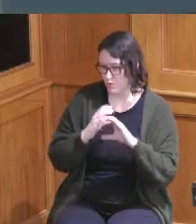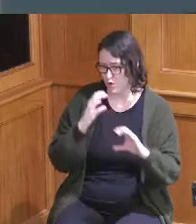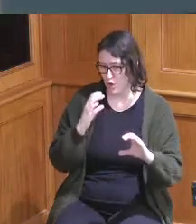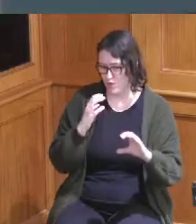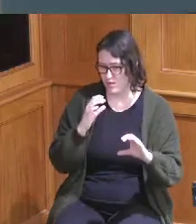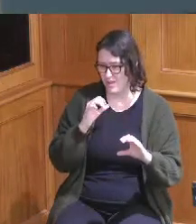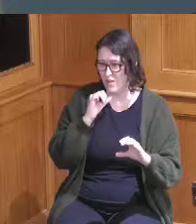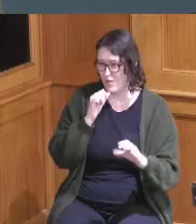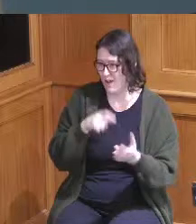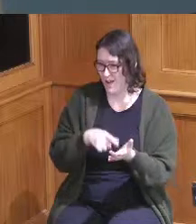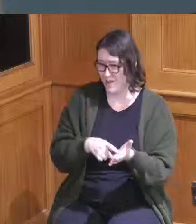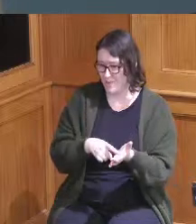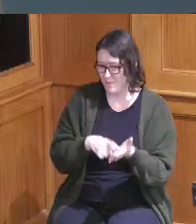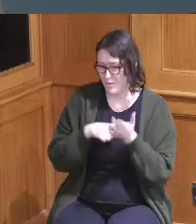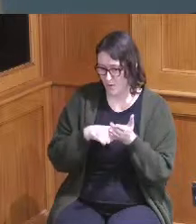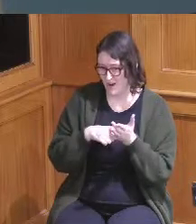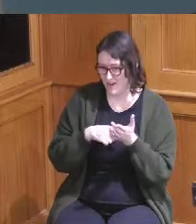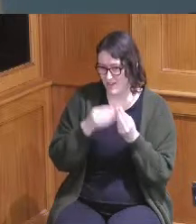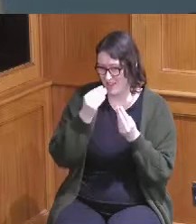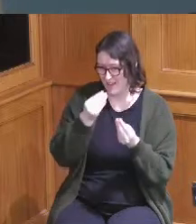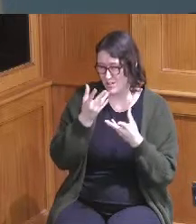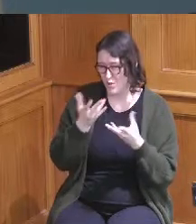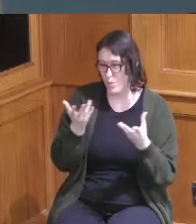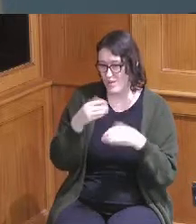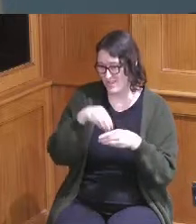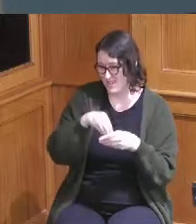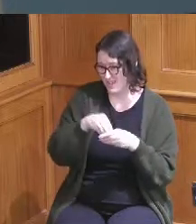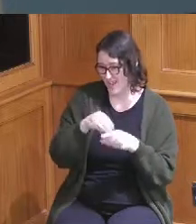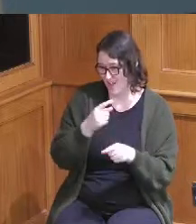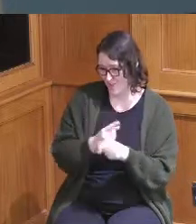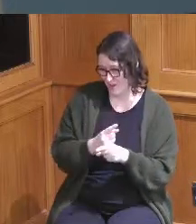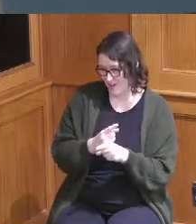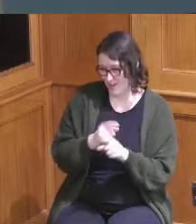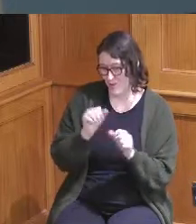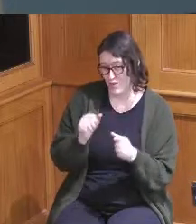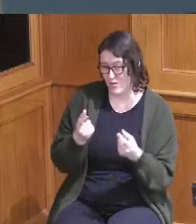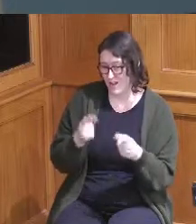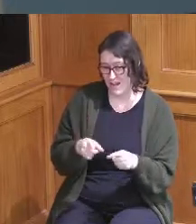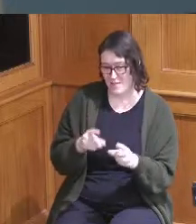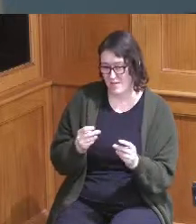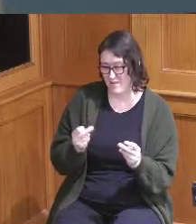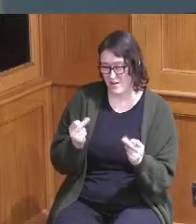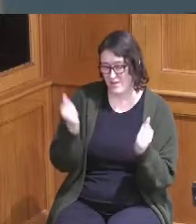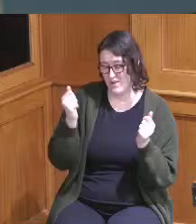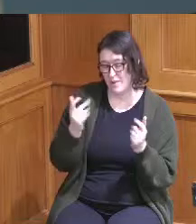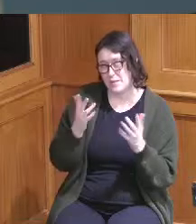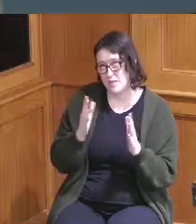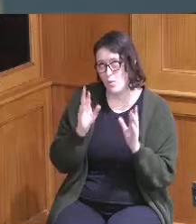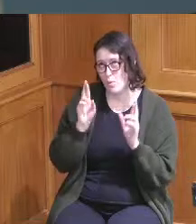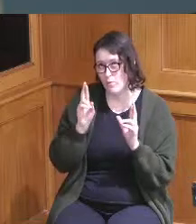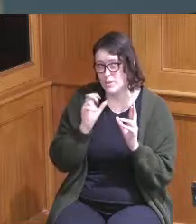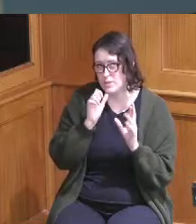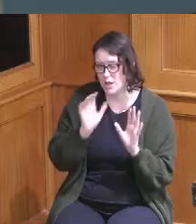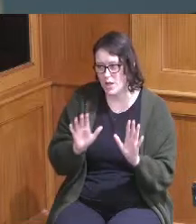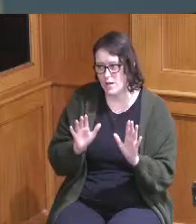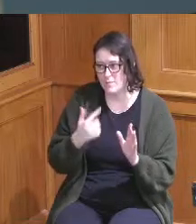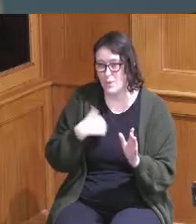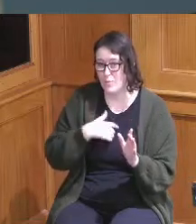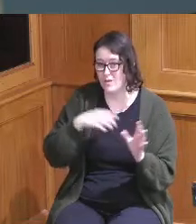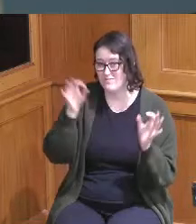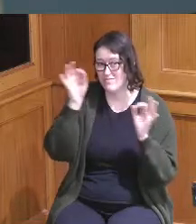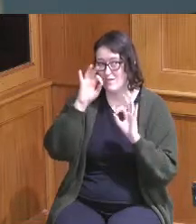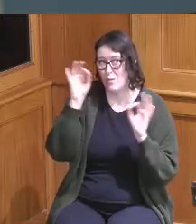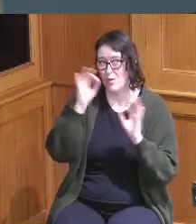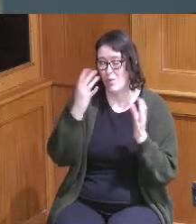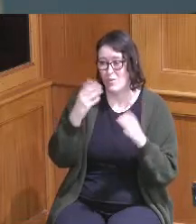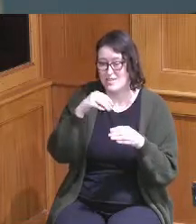not mandated to let us know what's inside of them. So it could happen, real, God forbid, but we don't know all the